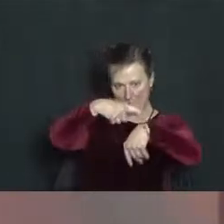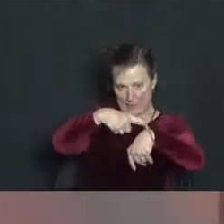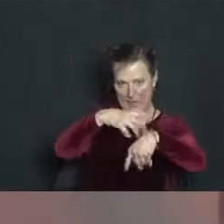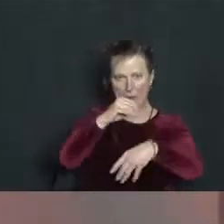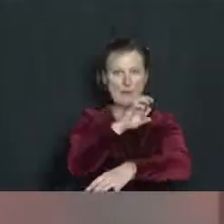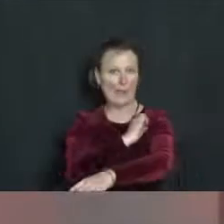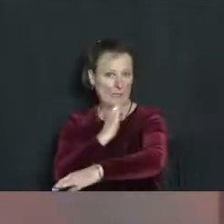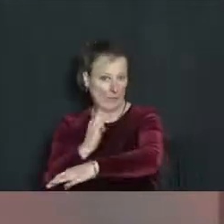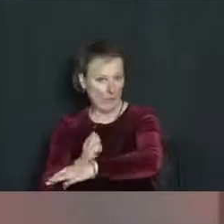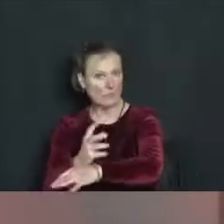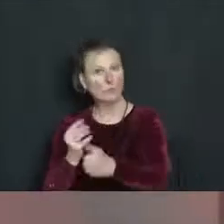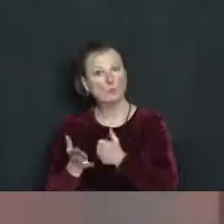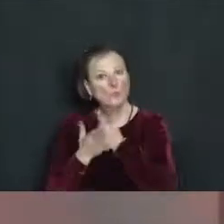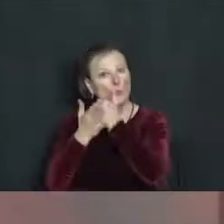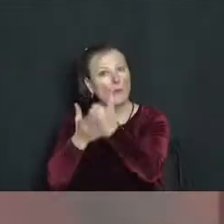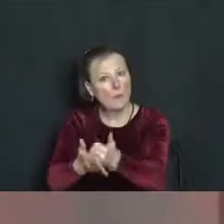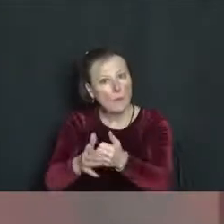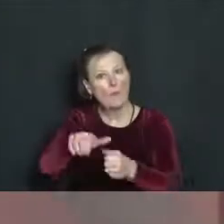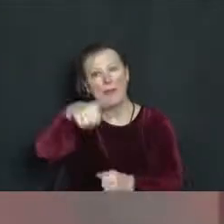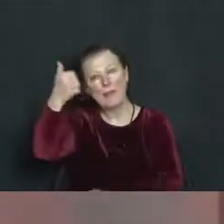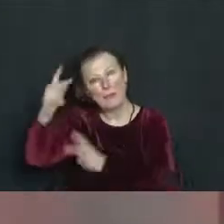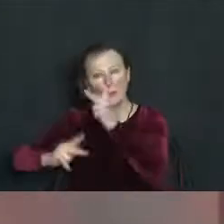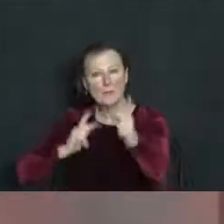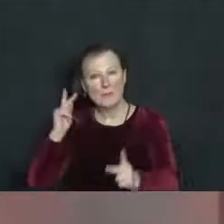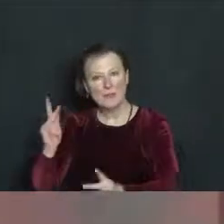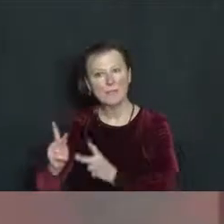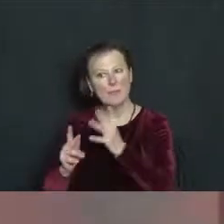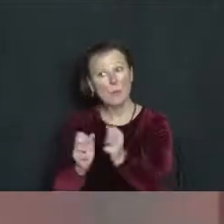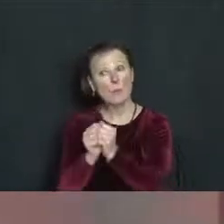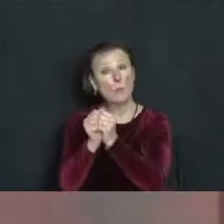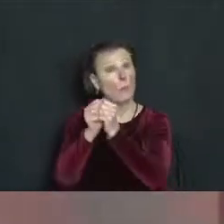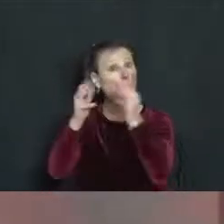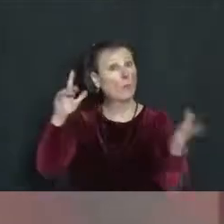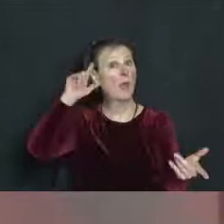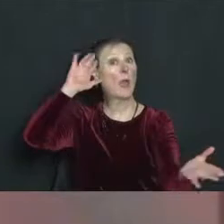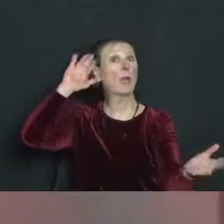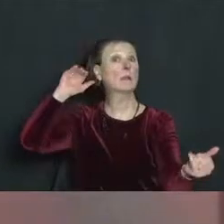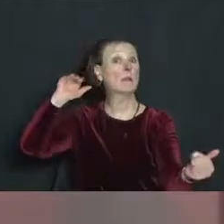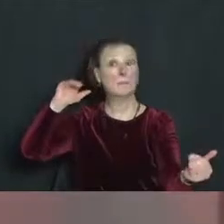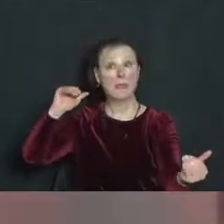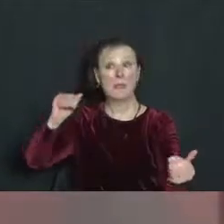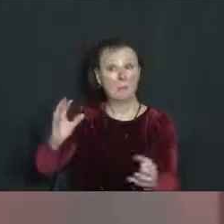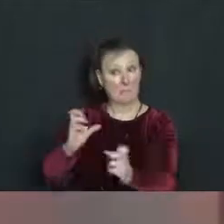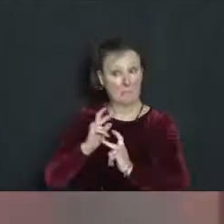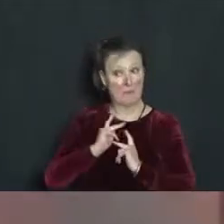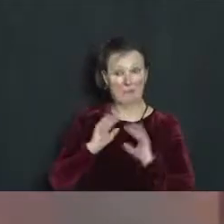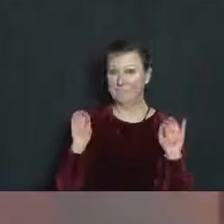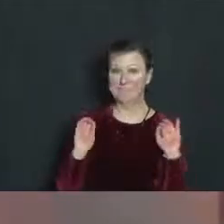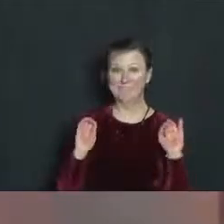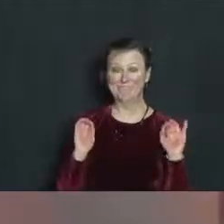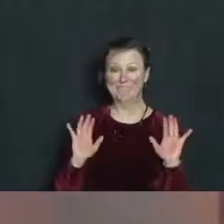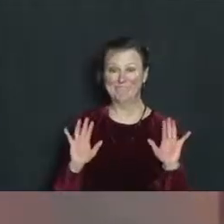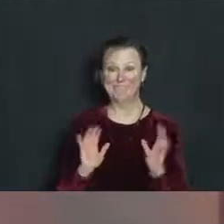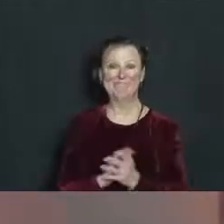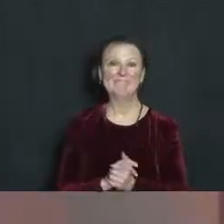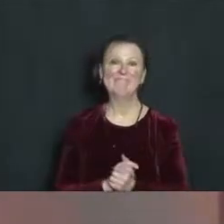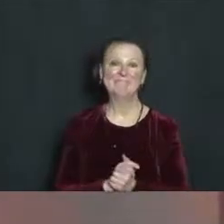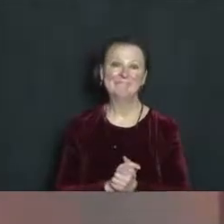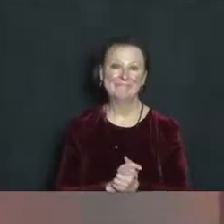energy to help others without expecting anything in return.